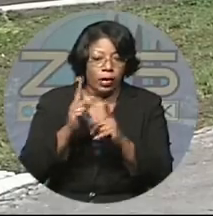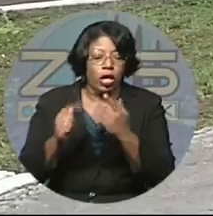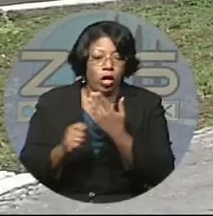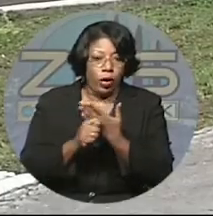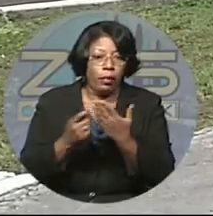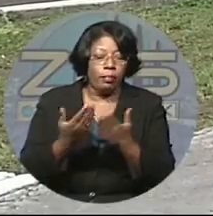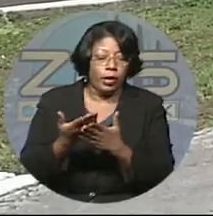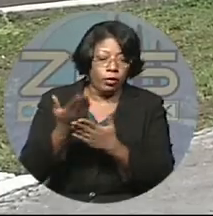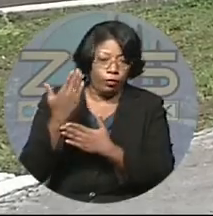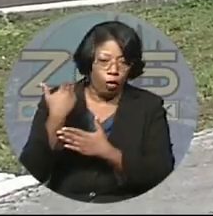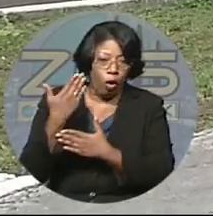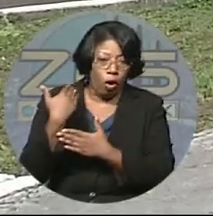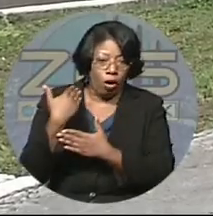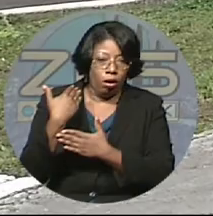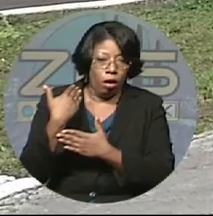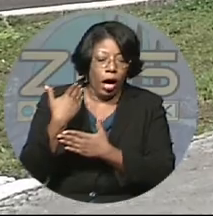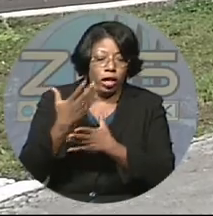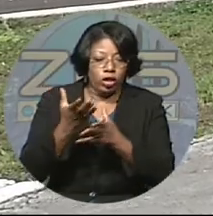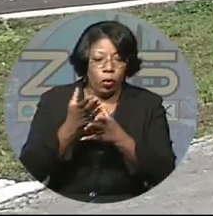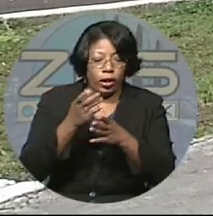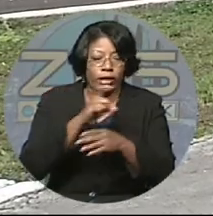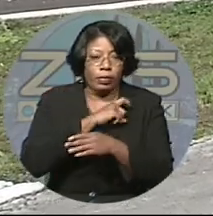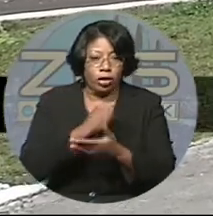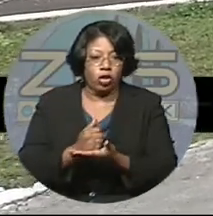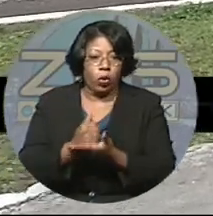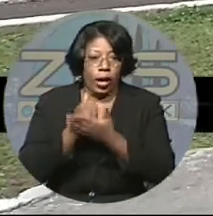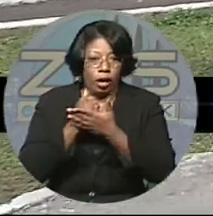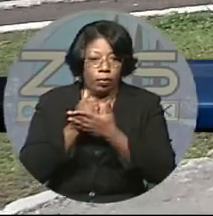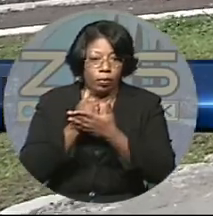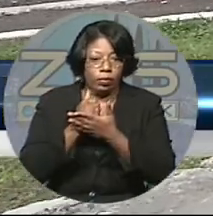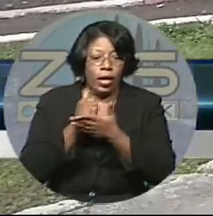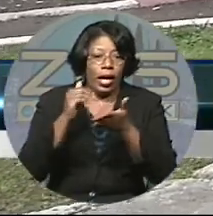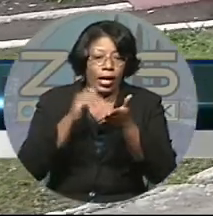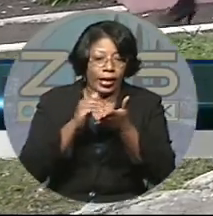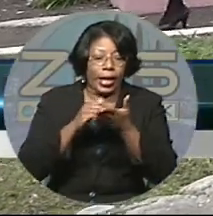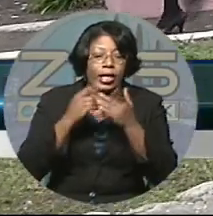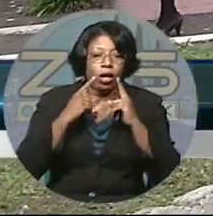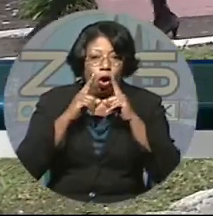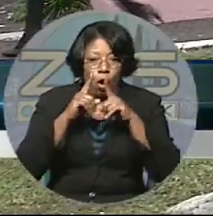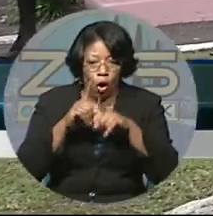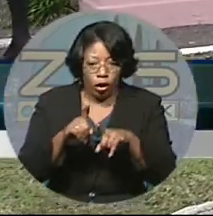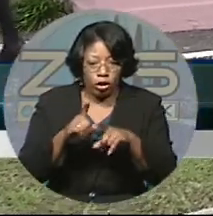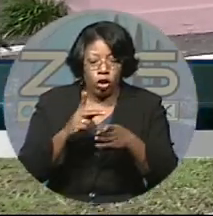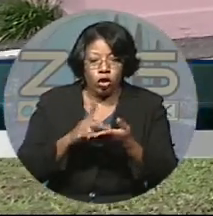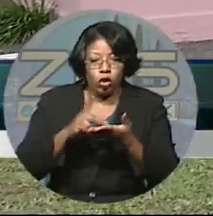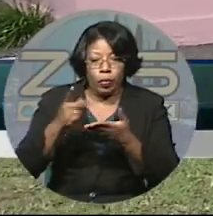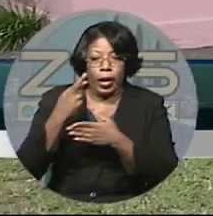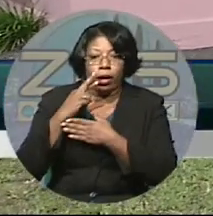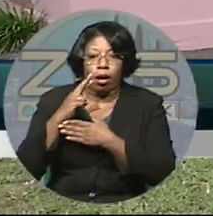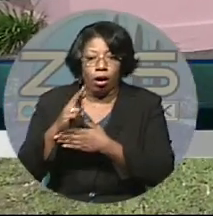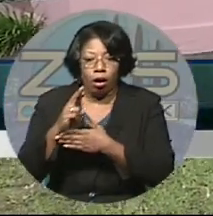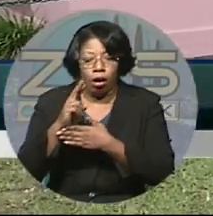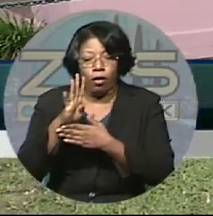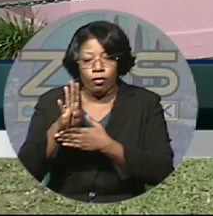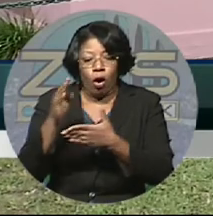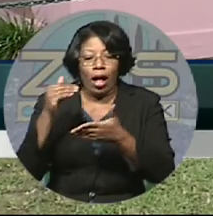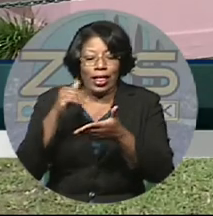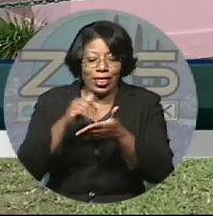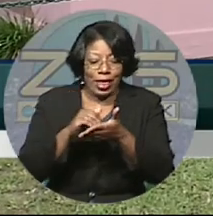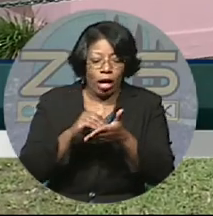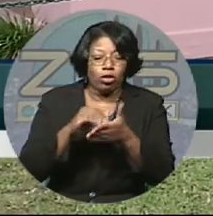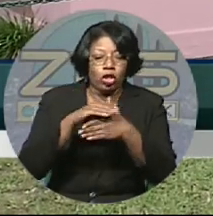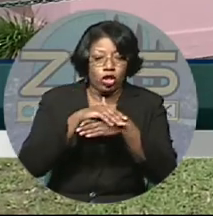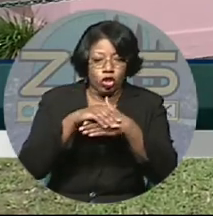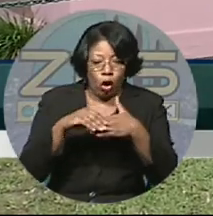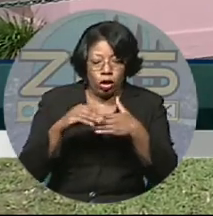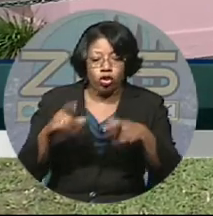Young was also ordered to pay a compensation of $4,000 to the victim, and he has by the end of the year to do that. If he doesn't, 4 more years will be added